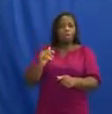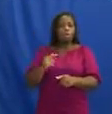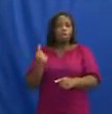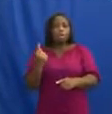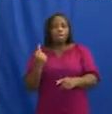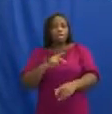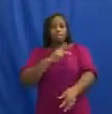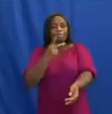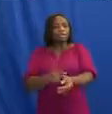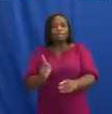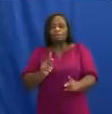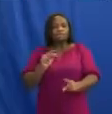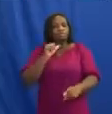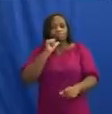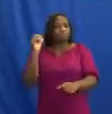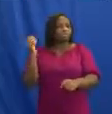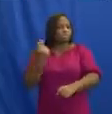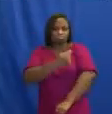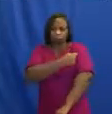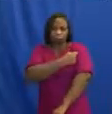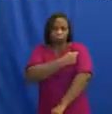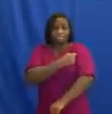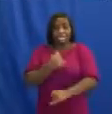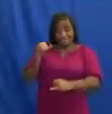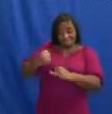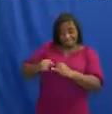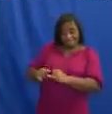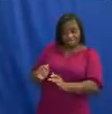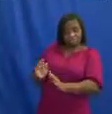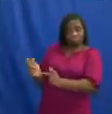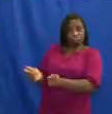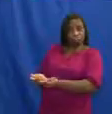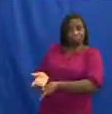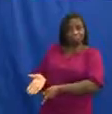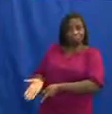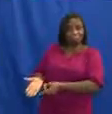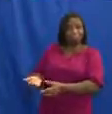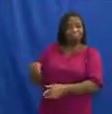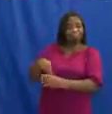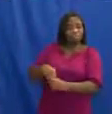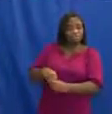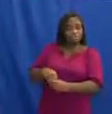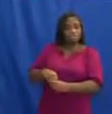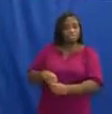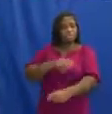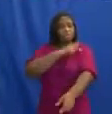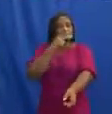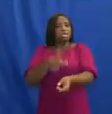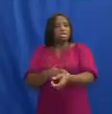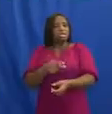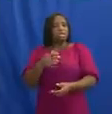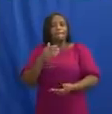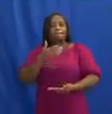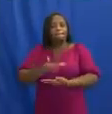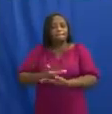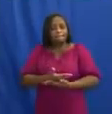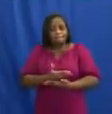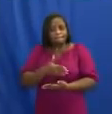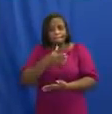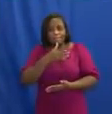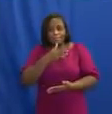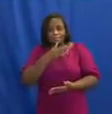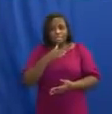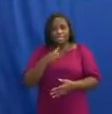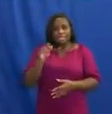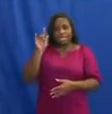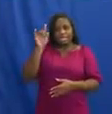women. The final group, that is Group 4, will include pregnant mothers and persons under the age